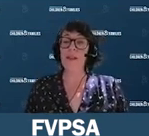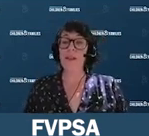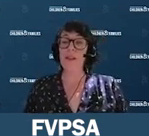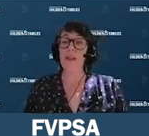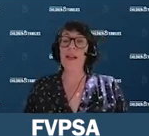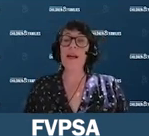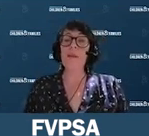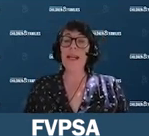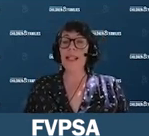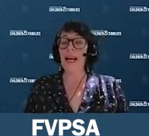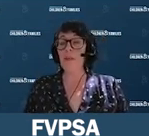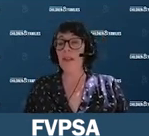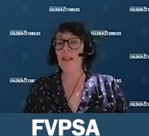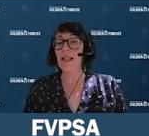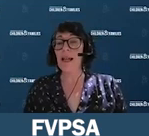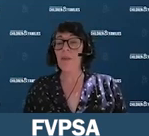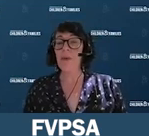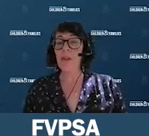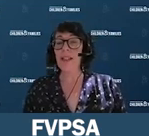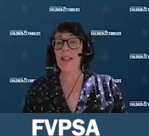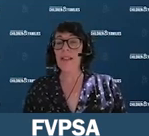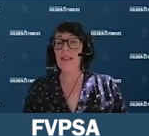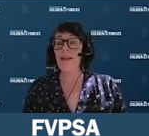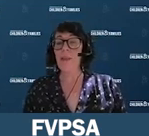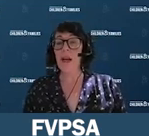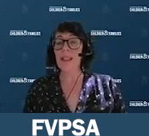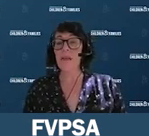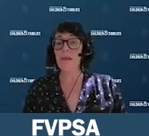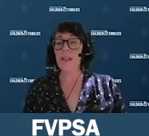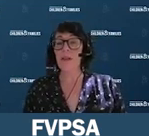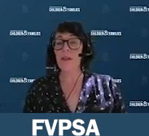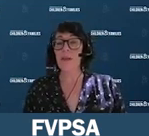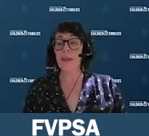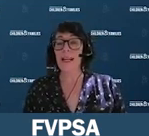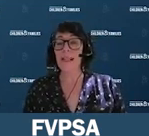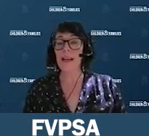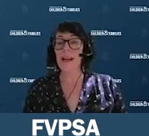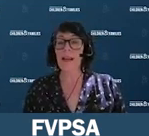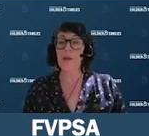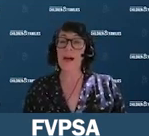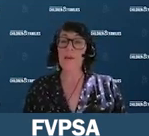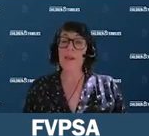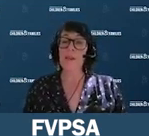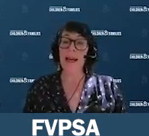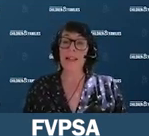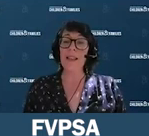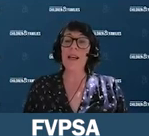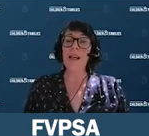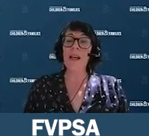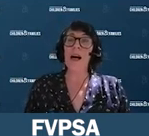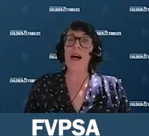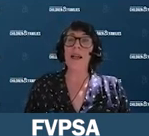you heard us mention many times when we discussed how important it is to have policies and procedures in place that will help you